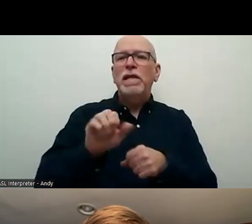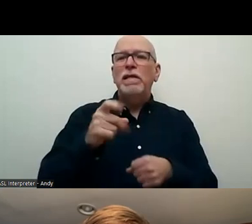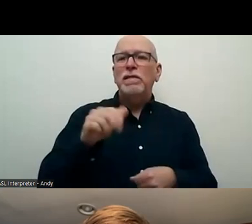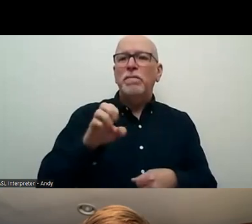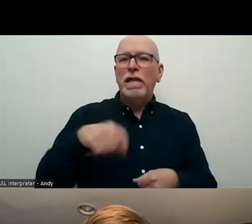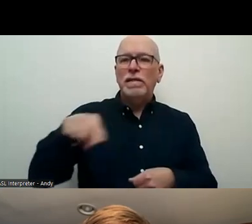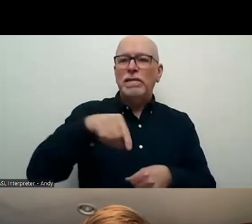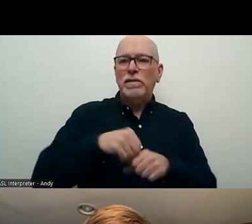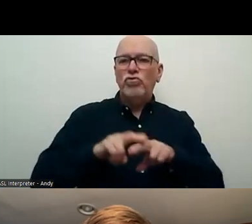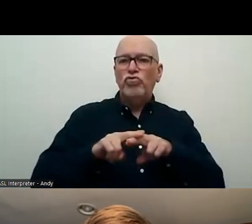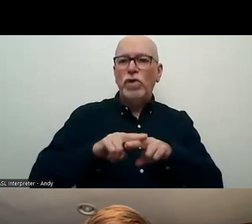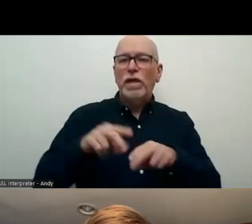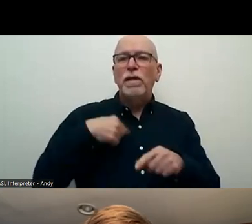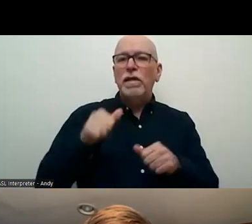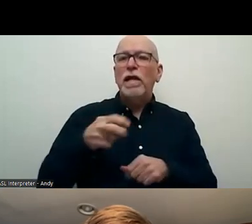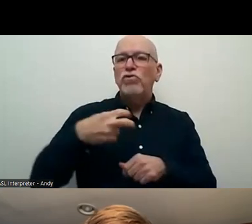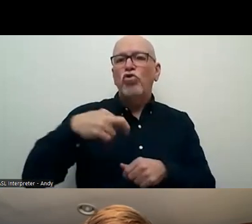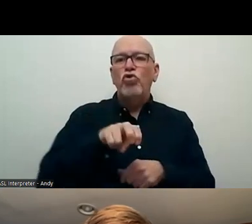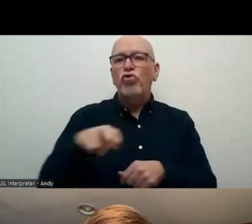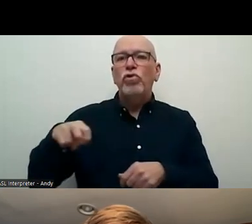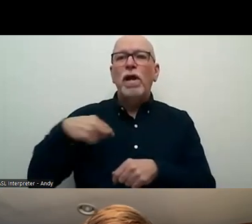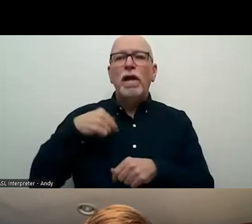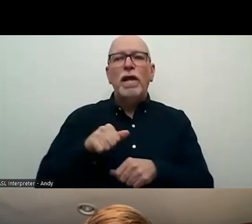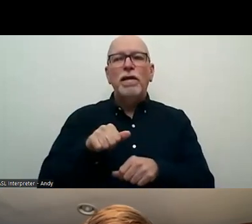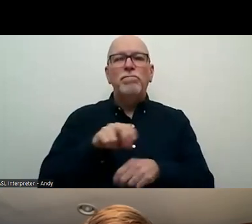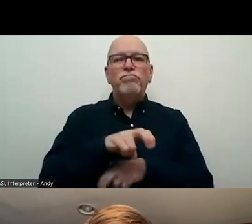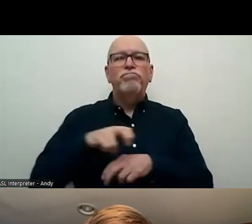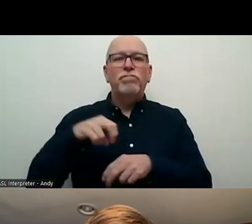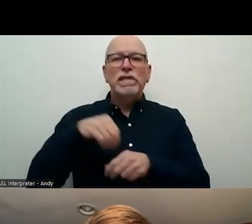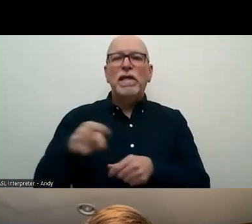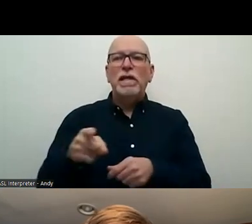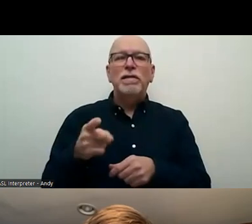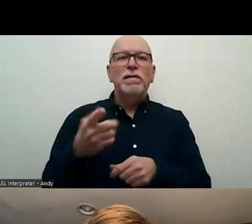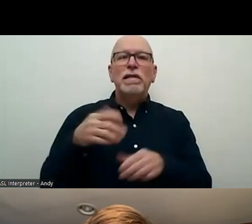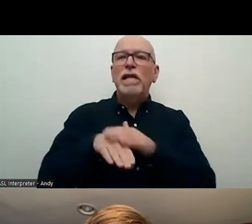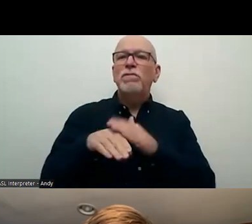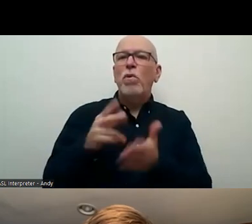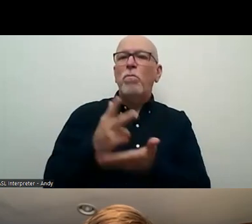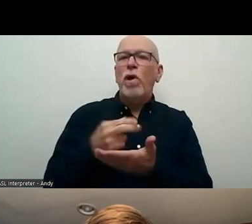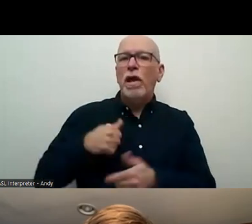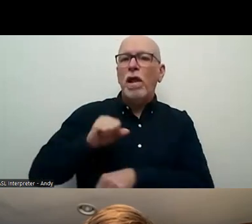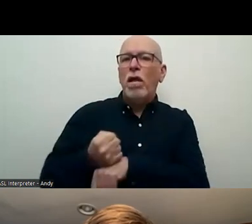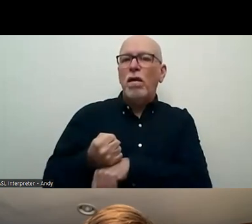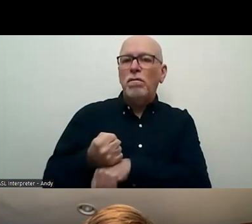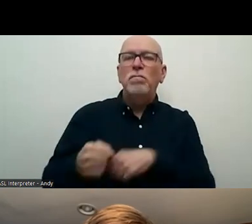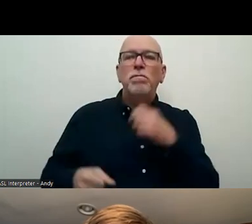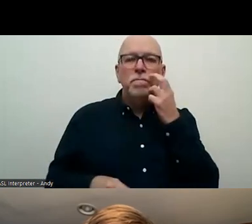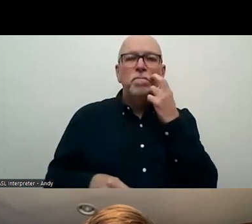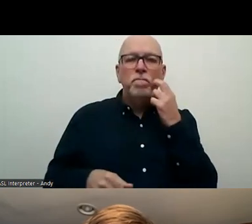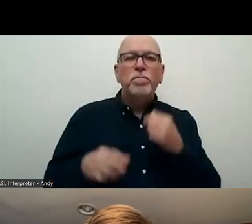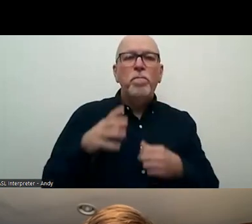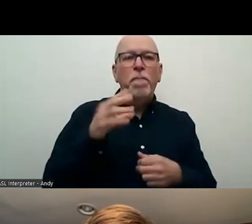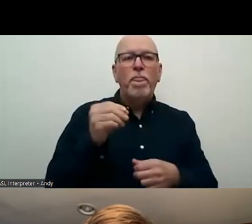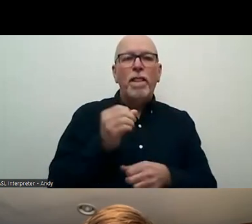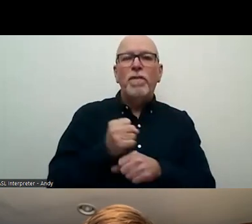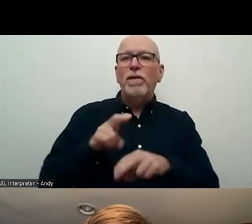train to turn and get into an accessible parking spot and be locked down um get